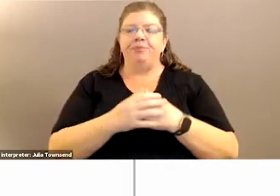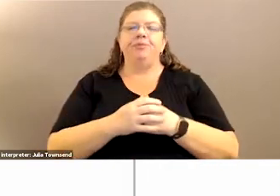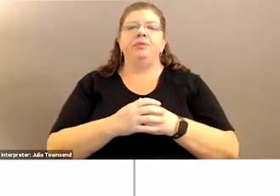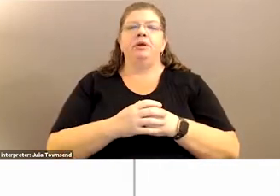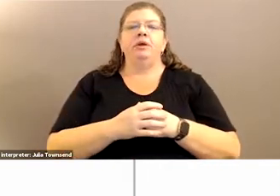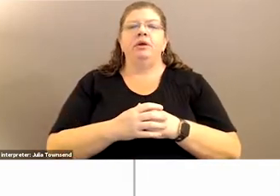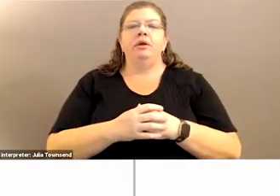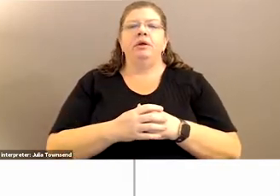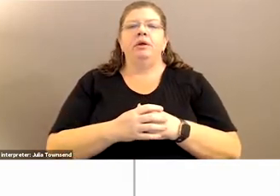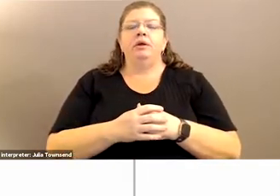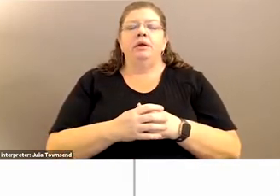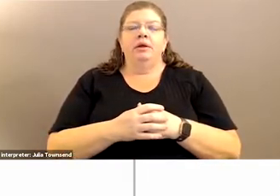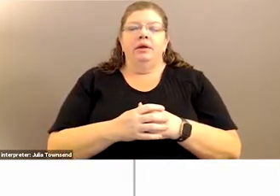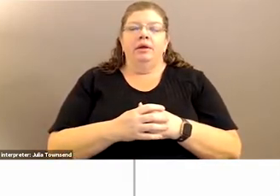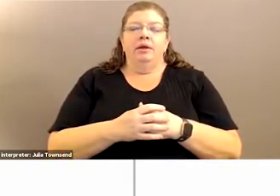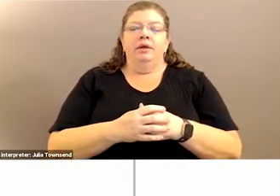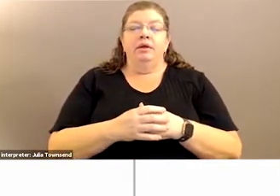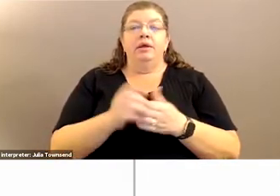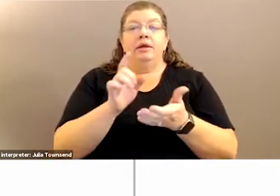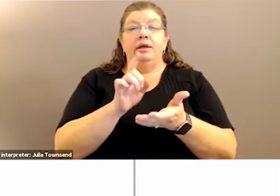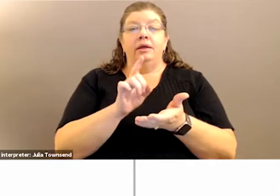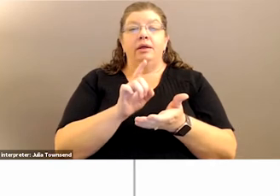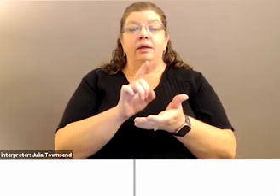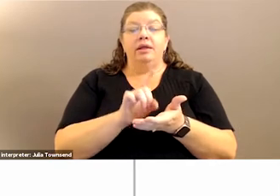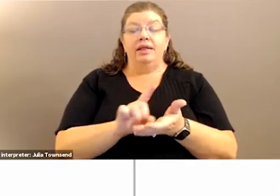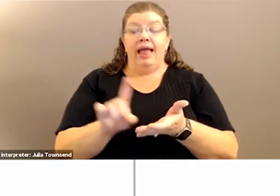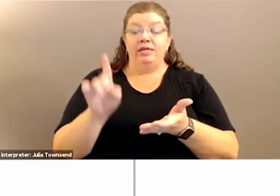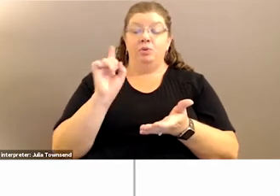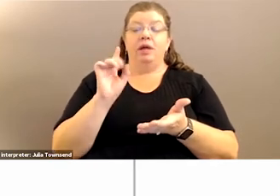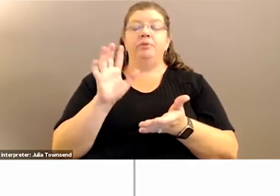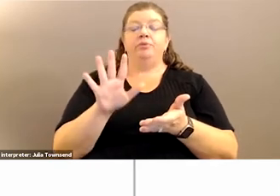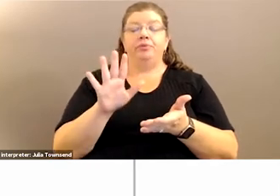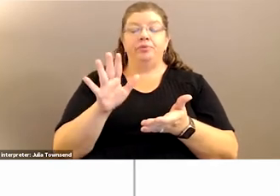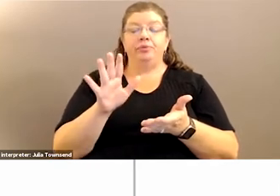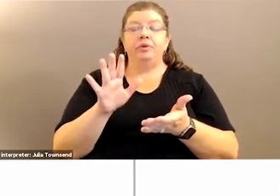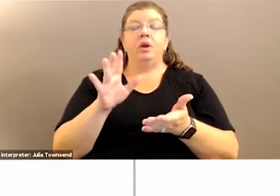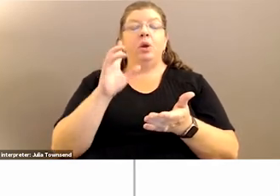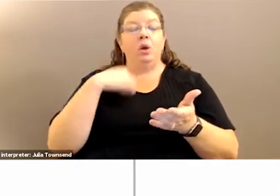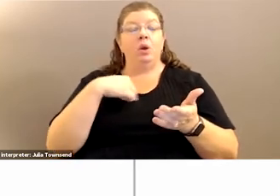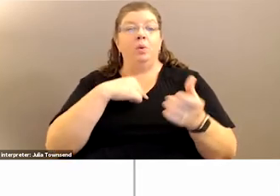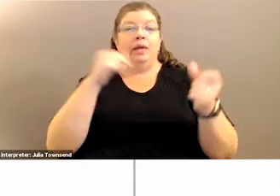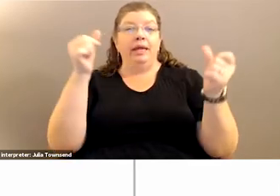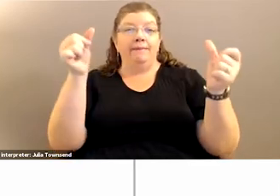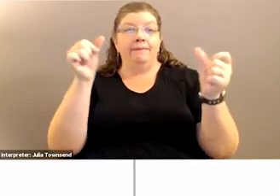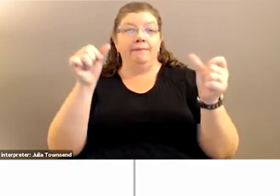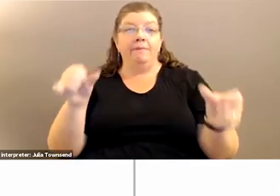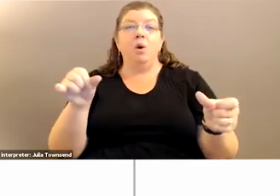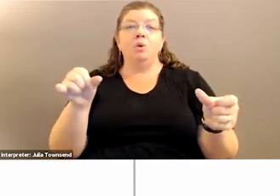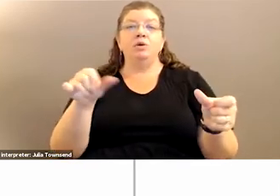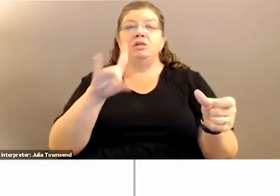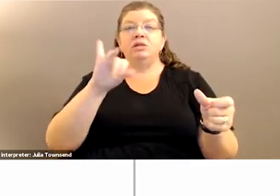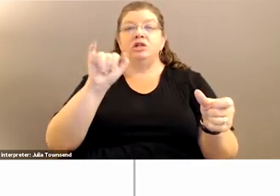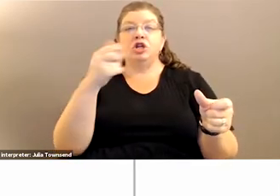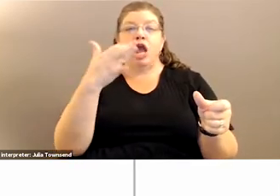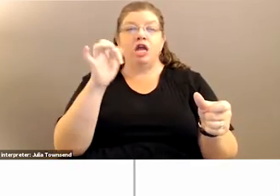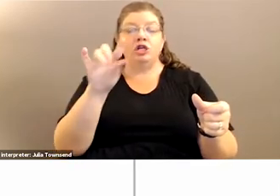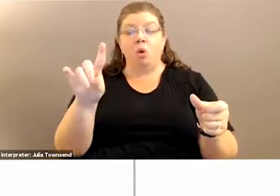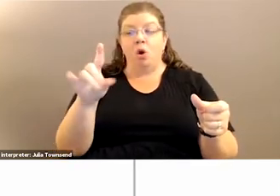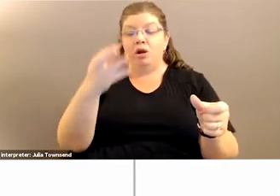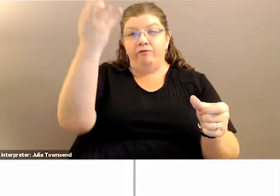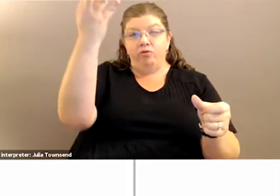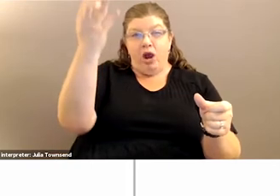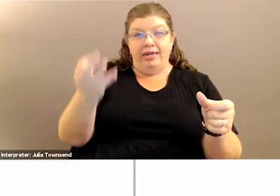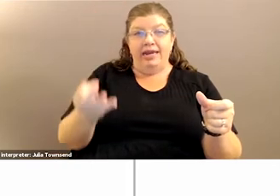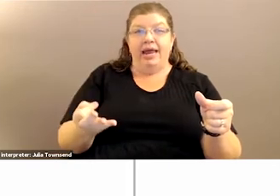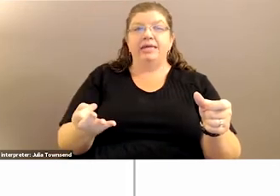last last week so again we we post the dashboard on friday and it